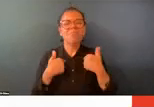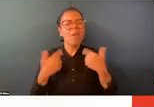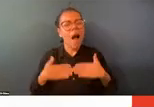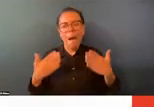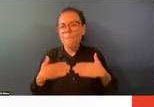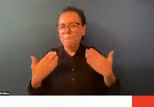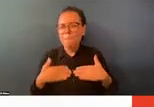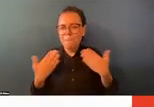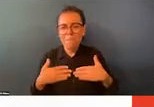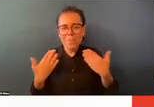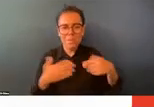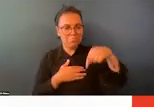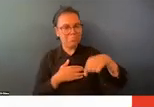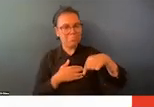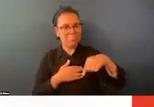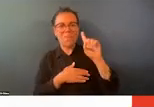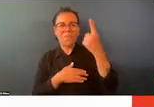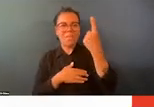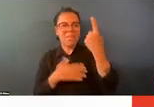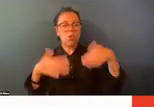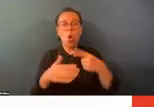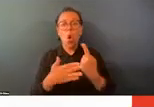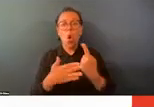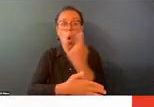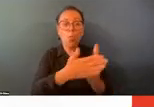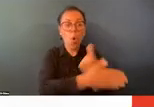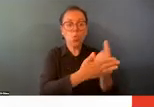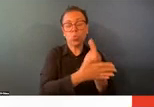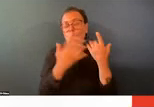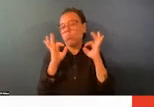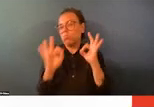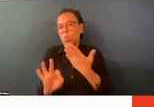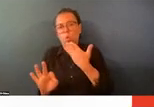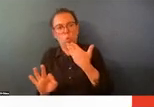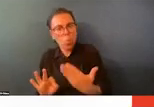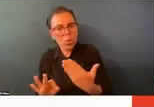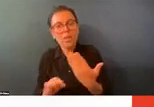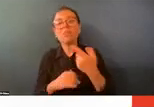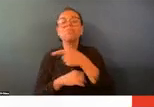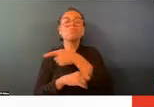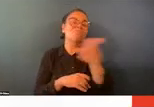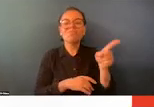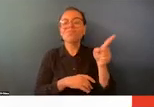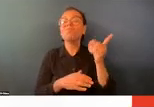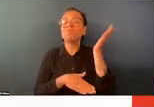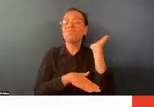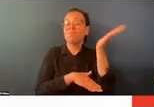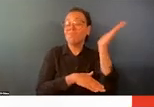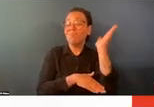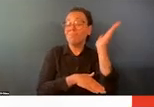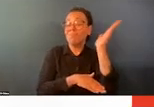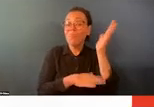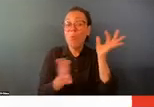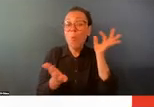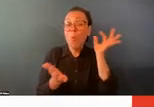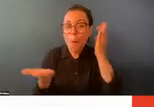the first day. And using this opportunity, I would like to thank all our speakers, all women